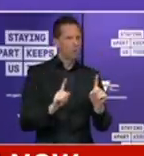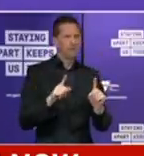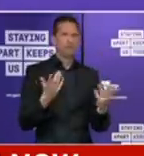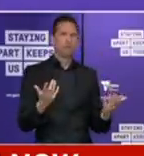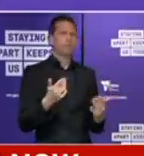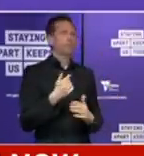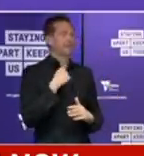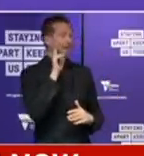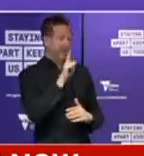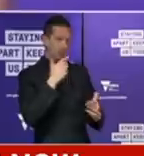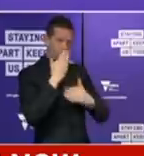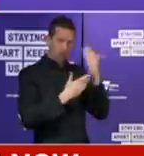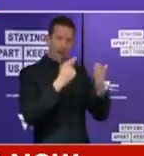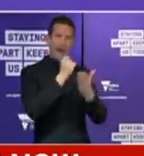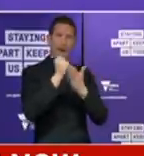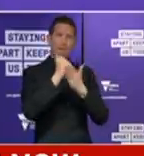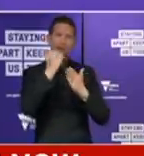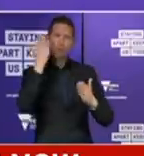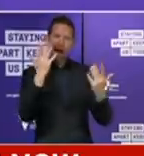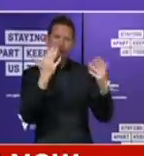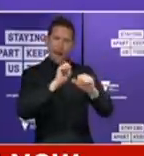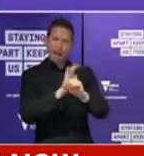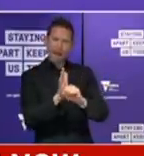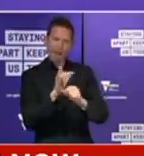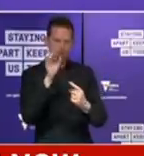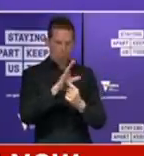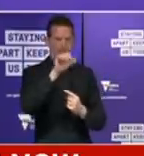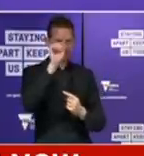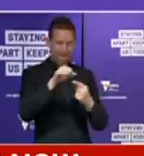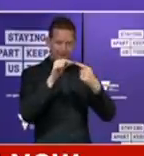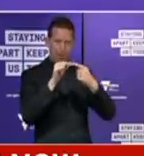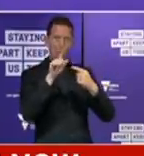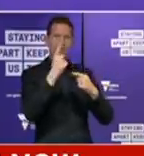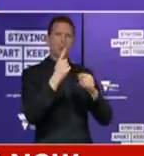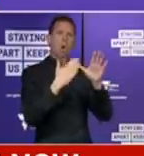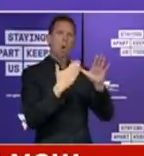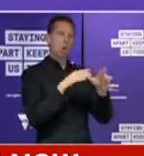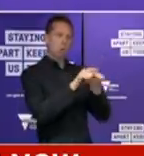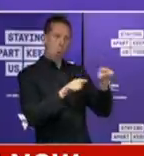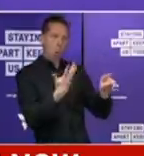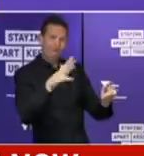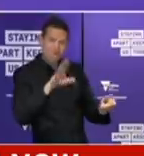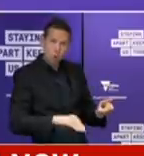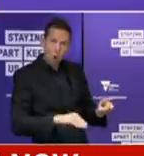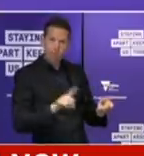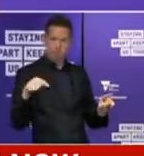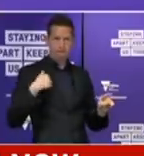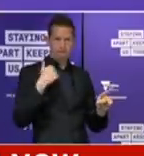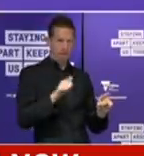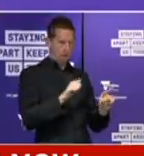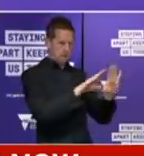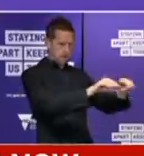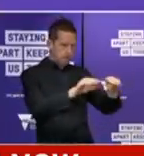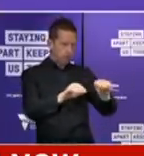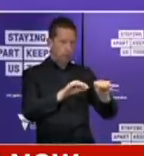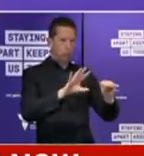absolutely. The story behind every one of those cases, so how did they get it? Is it contained? What risks do they pose? All of